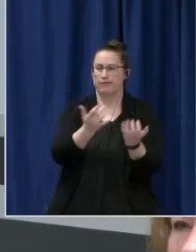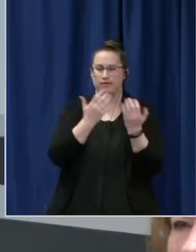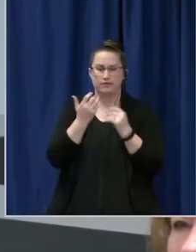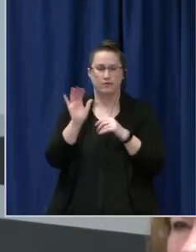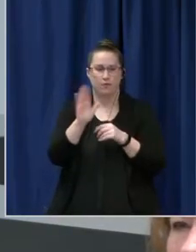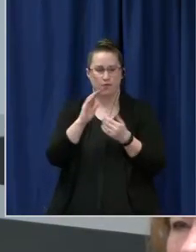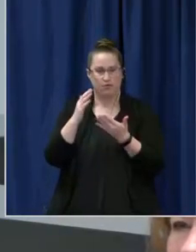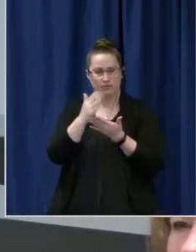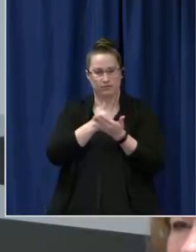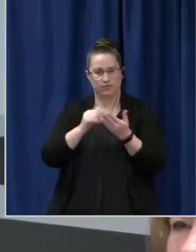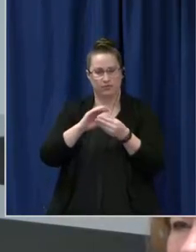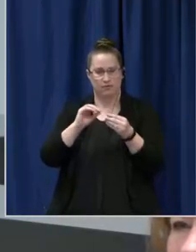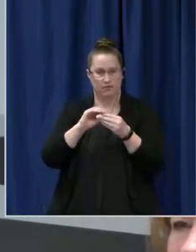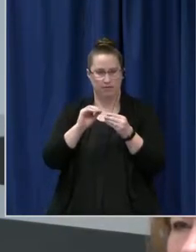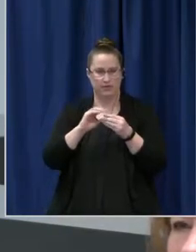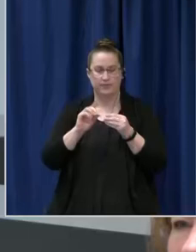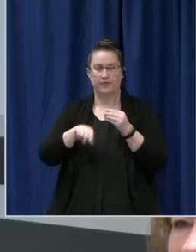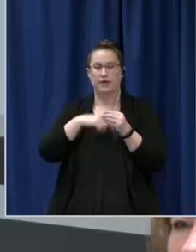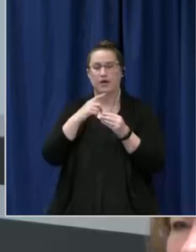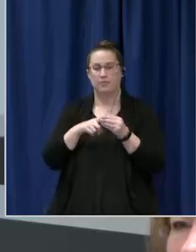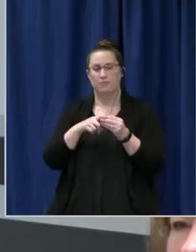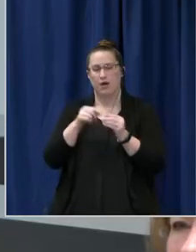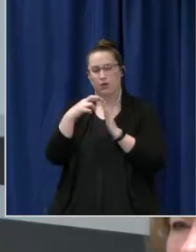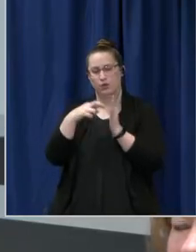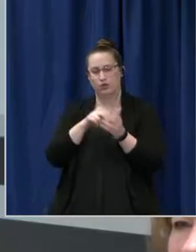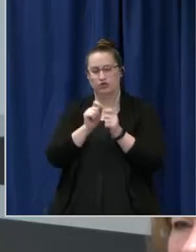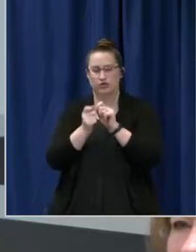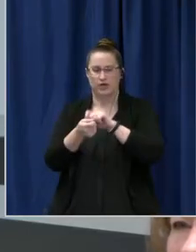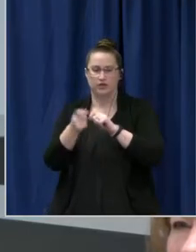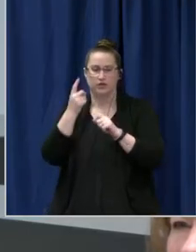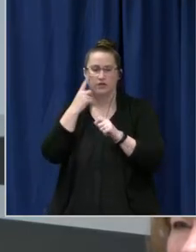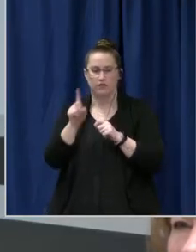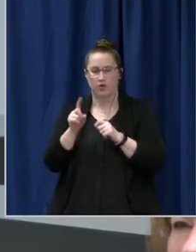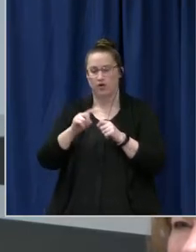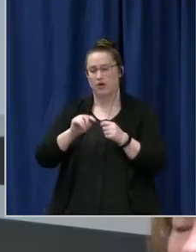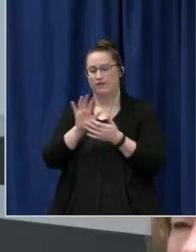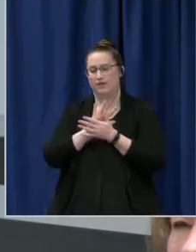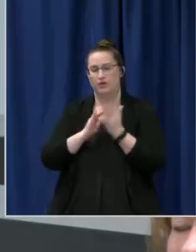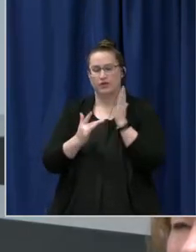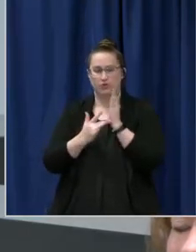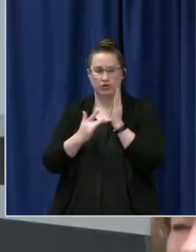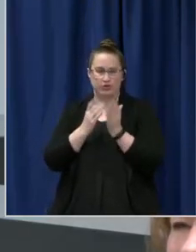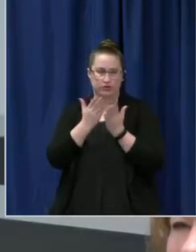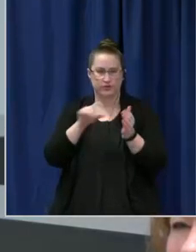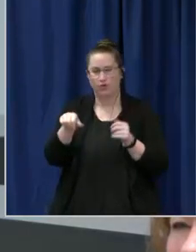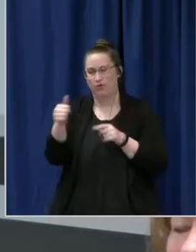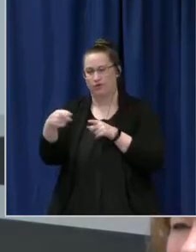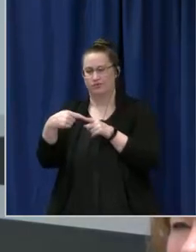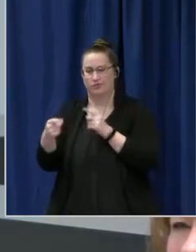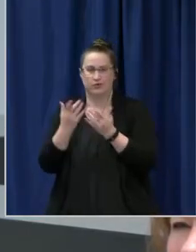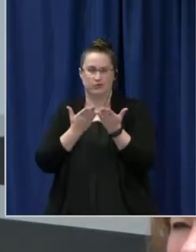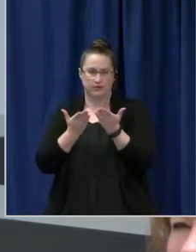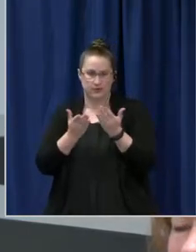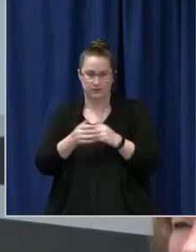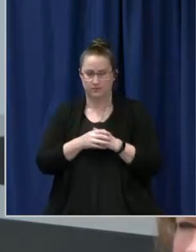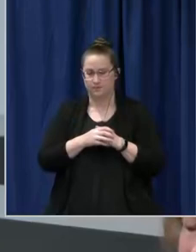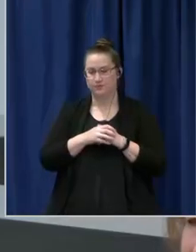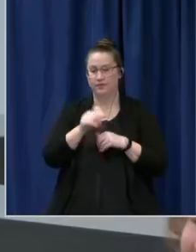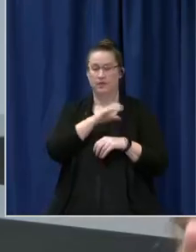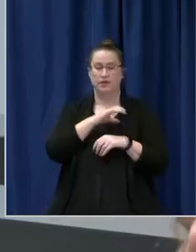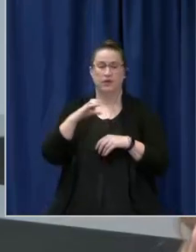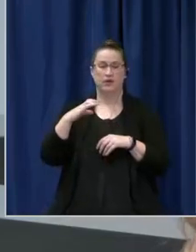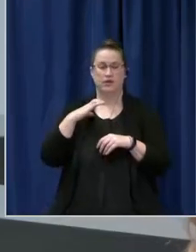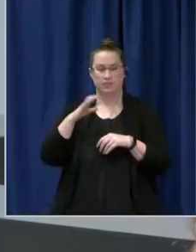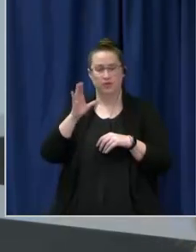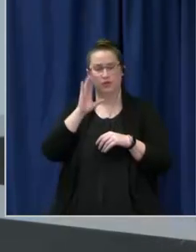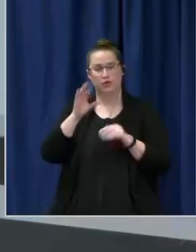changes needed to facilitate the provision of video text service and other forms of specialized services. The commission will